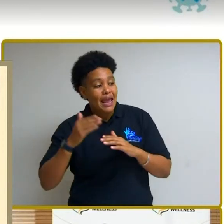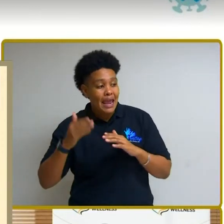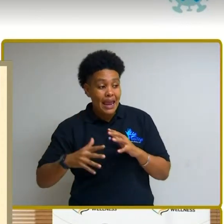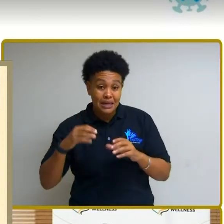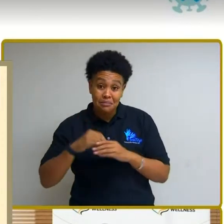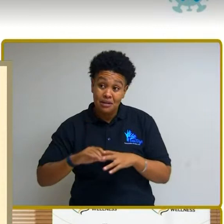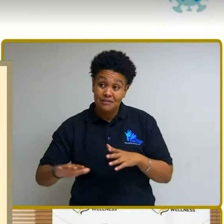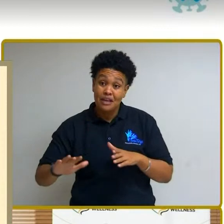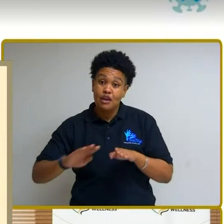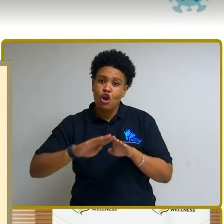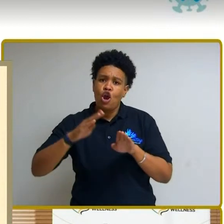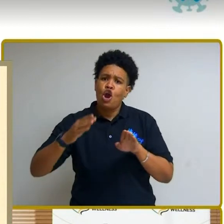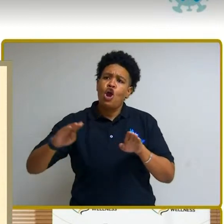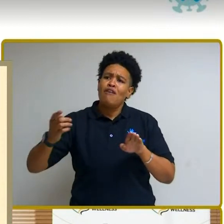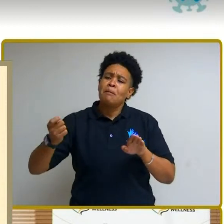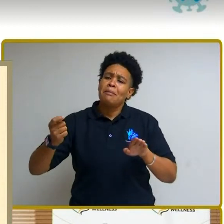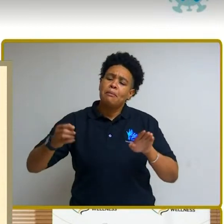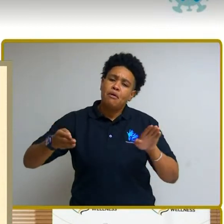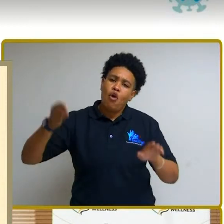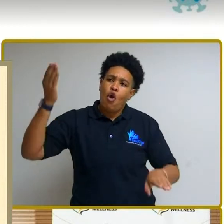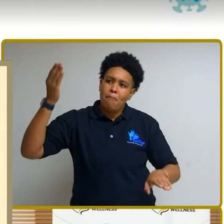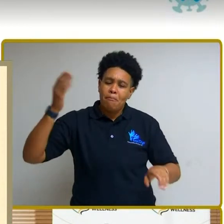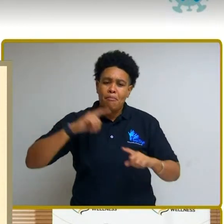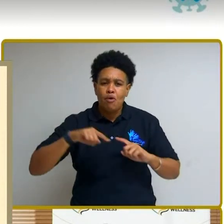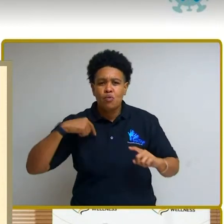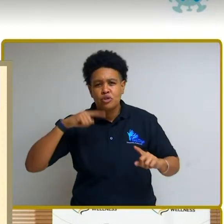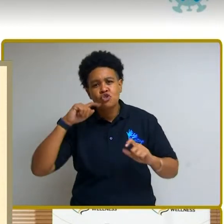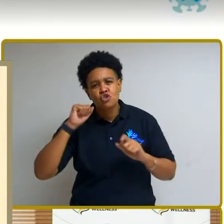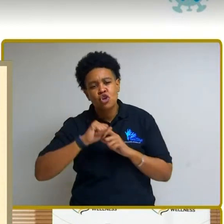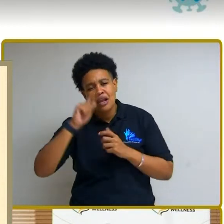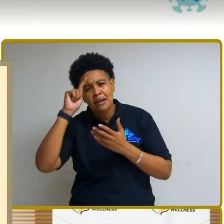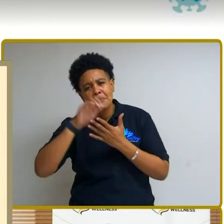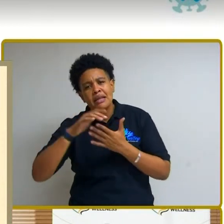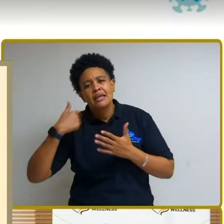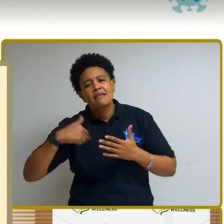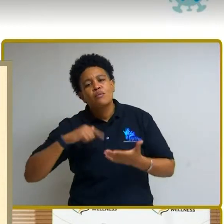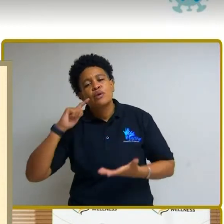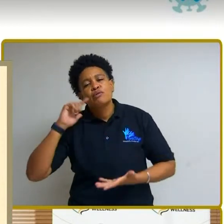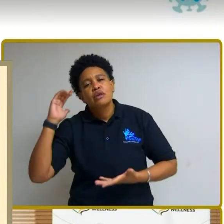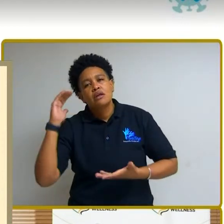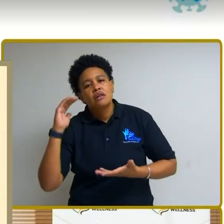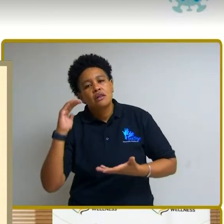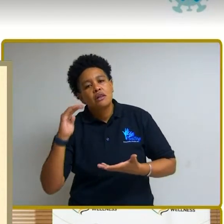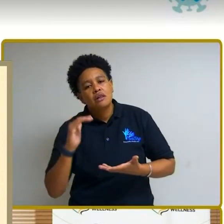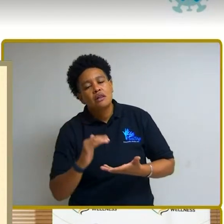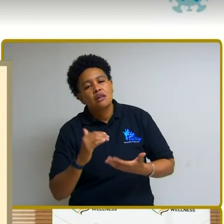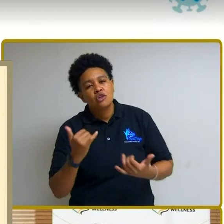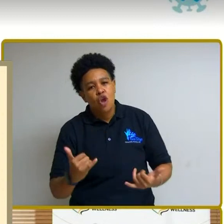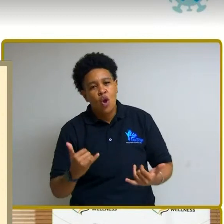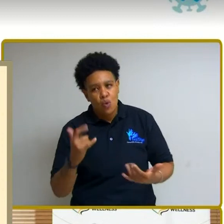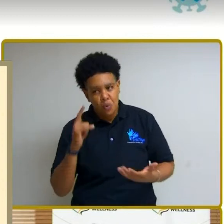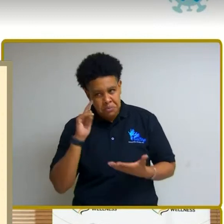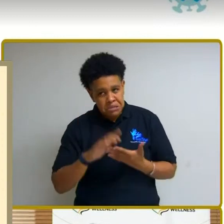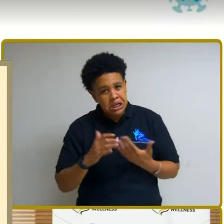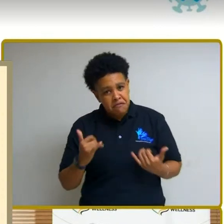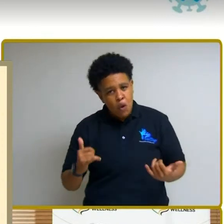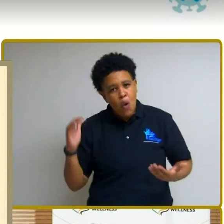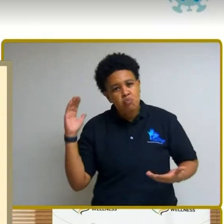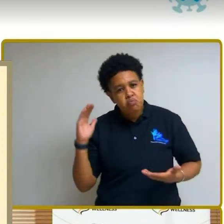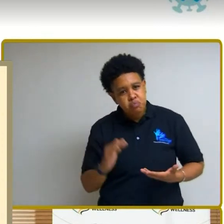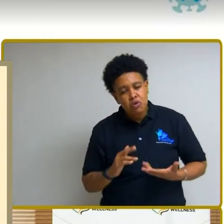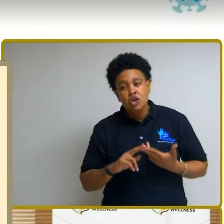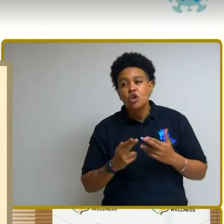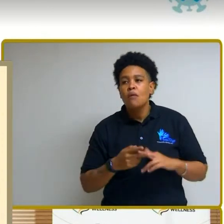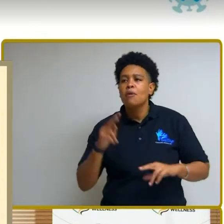that curve may go up a bit, but we certainly believe that we are trending down. Next slide. Looking